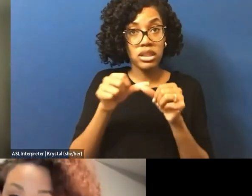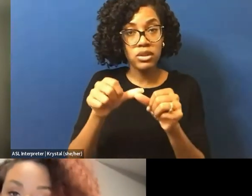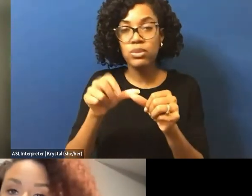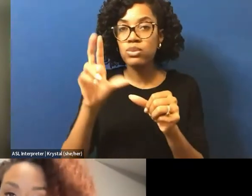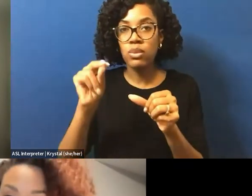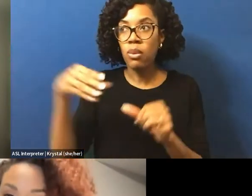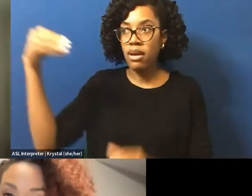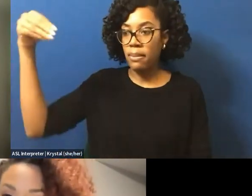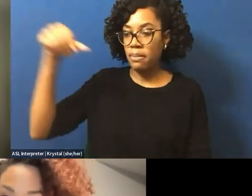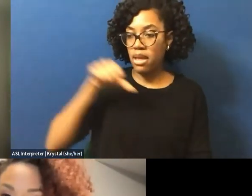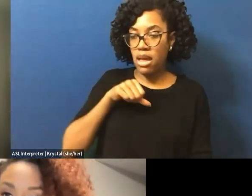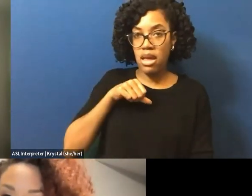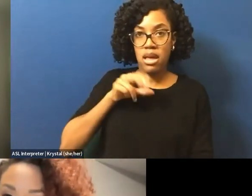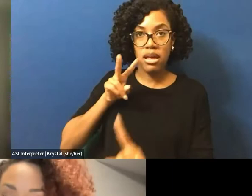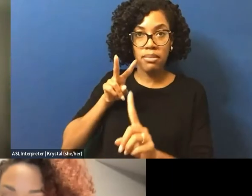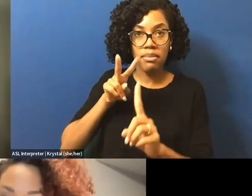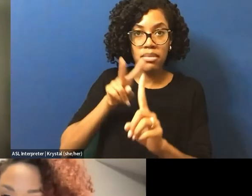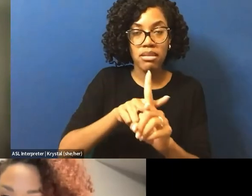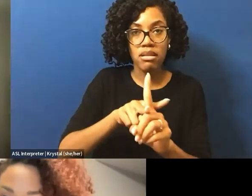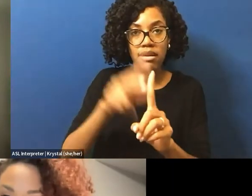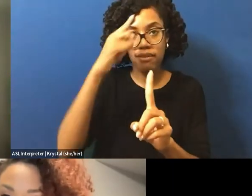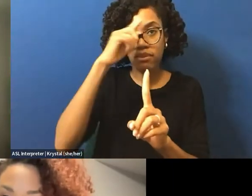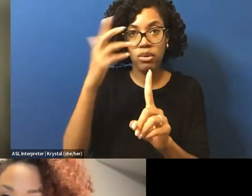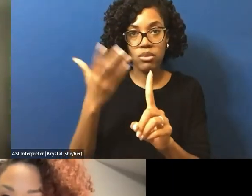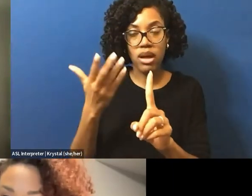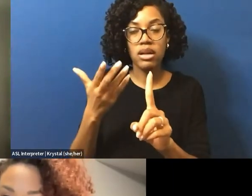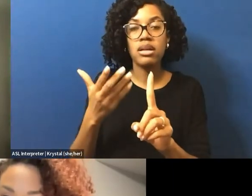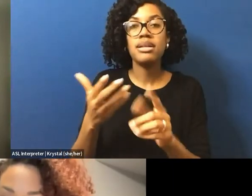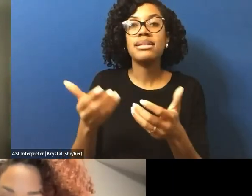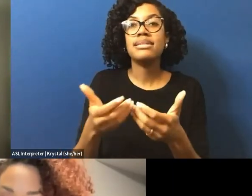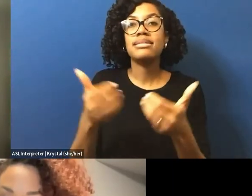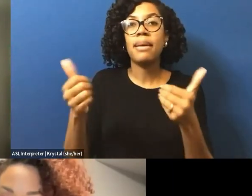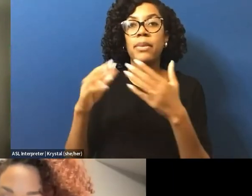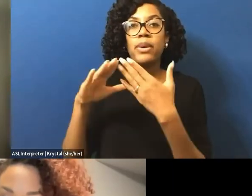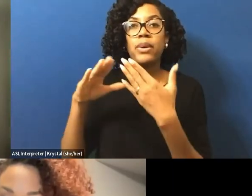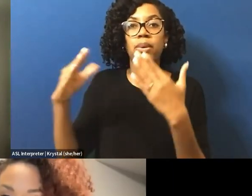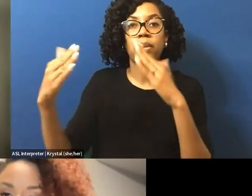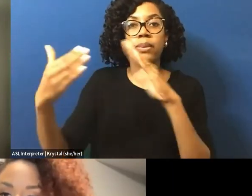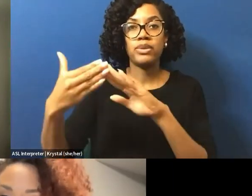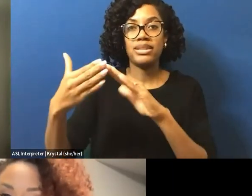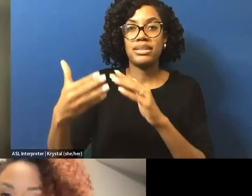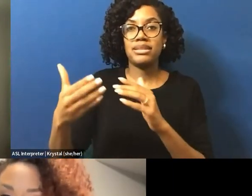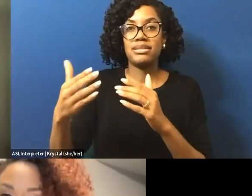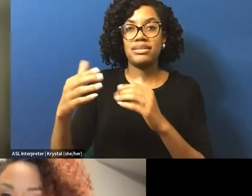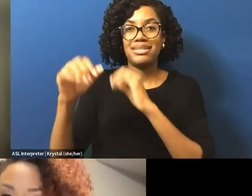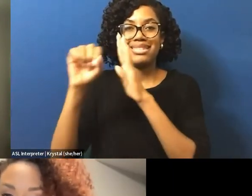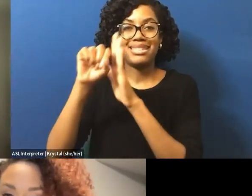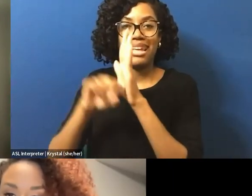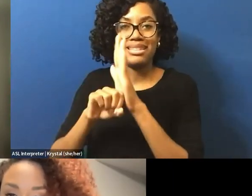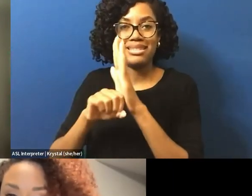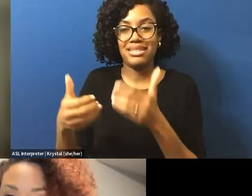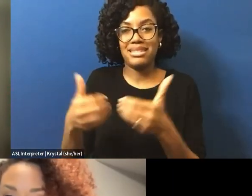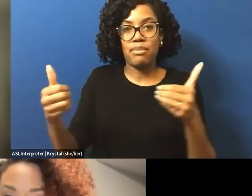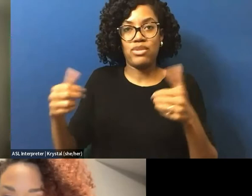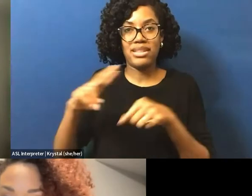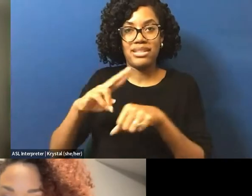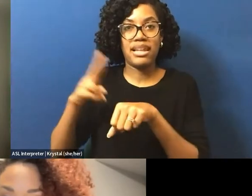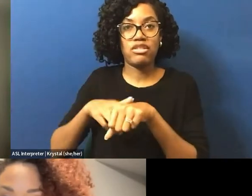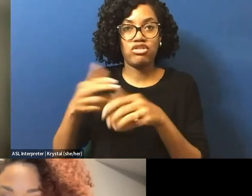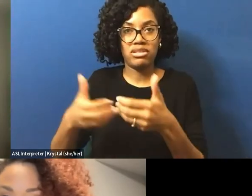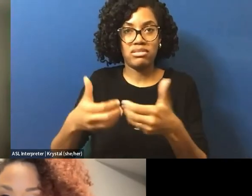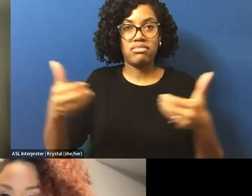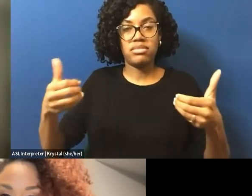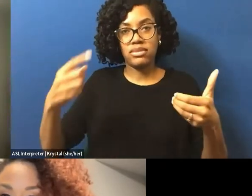money as the basis of a separate claim for a separate community or a separate nation state. So you see this kind of